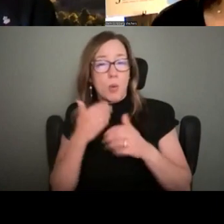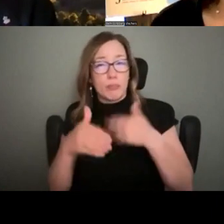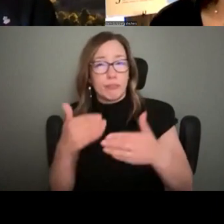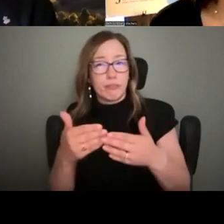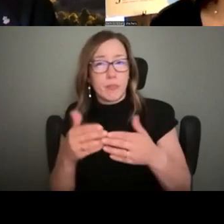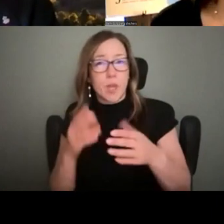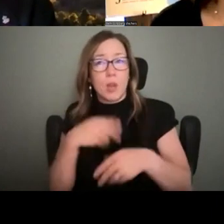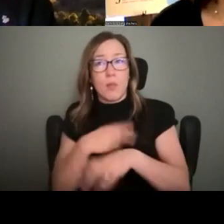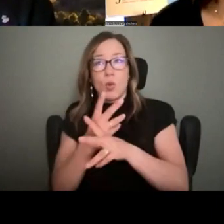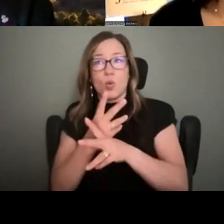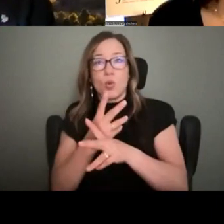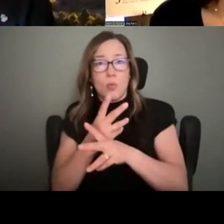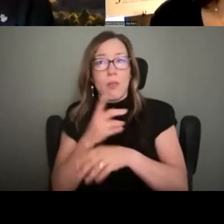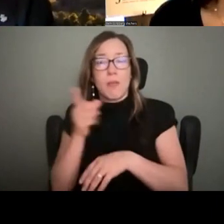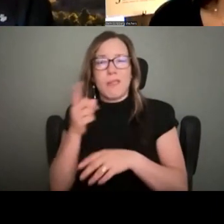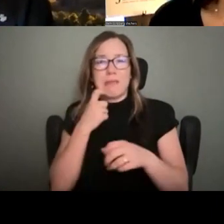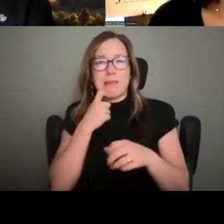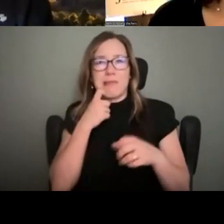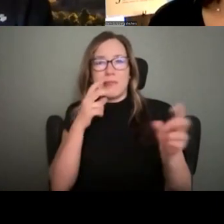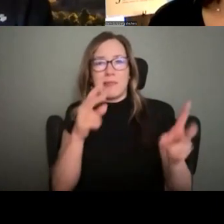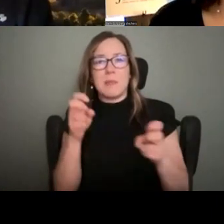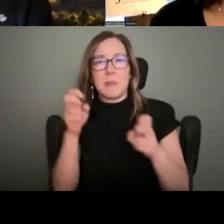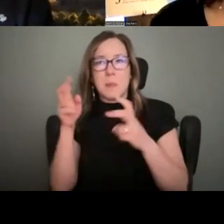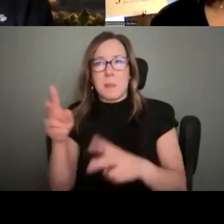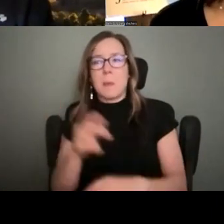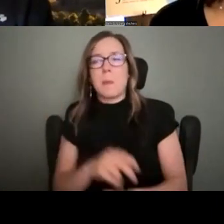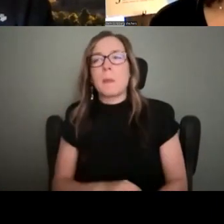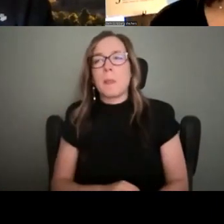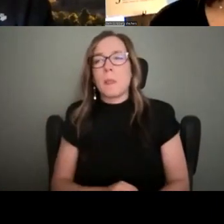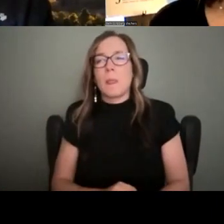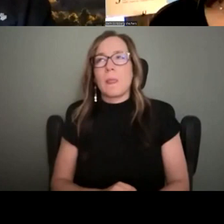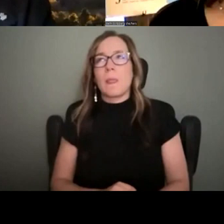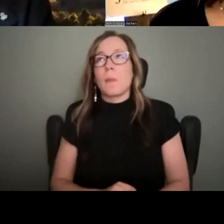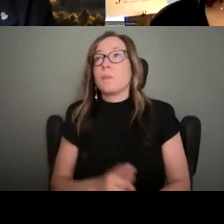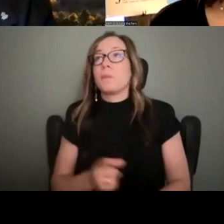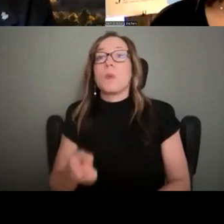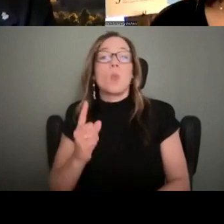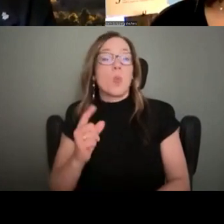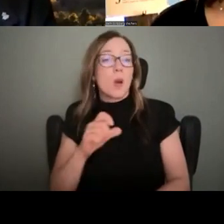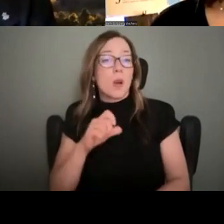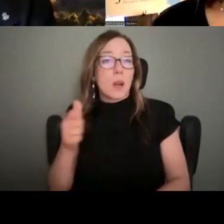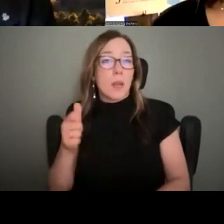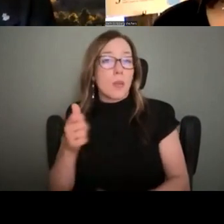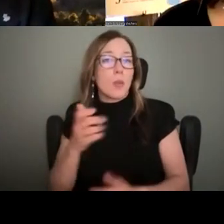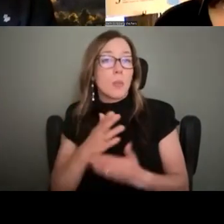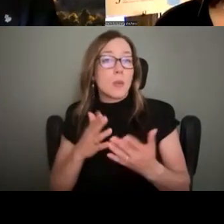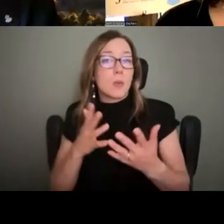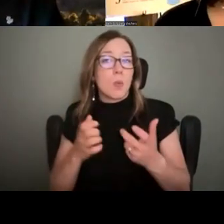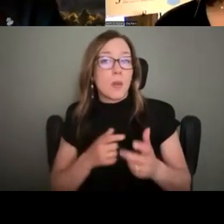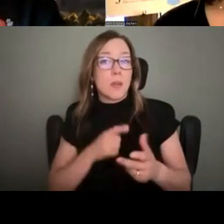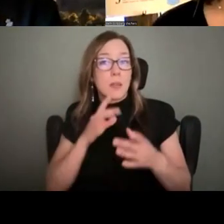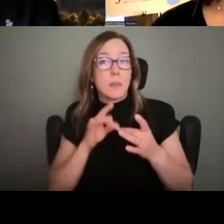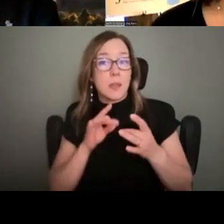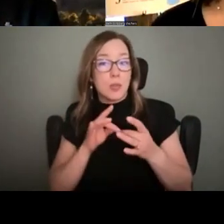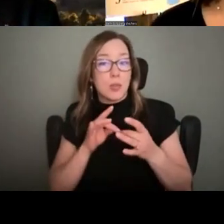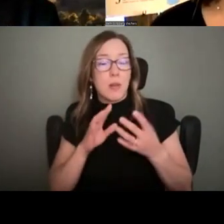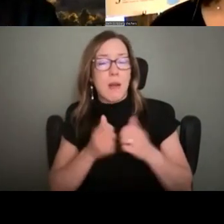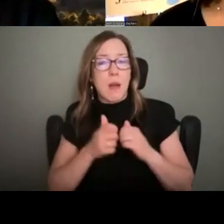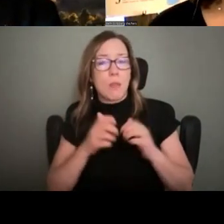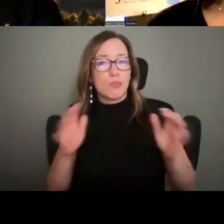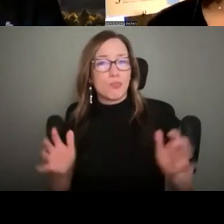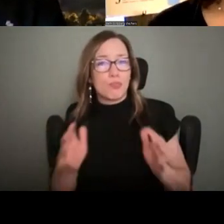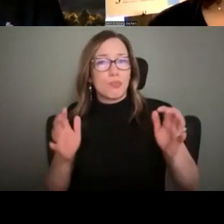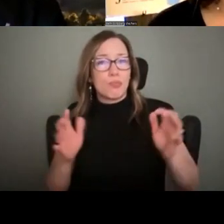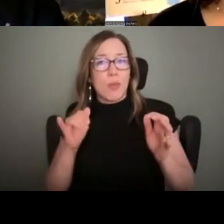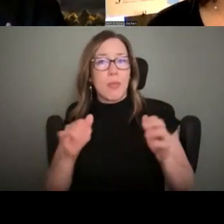there in the chat. So the one other piece I want to mention is a little bit about how to encourage an